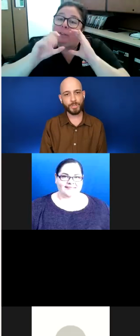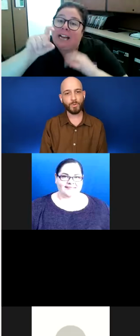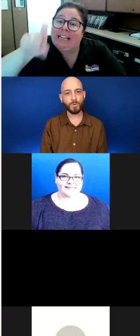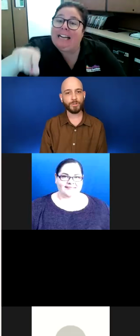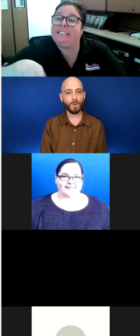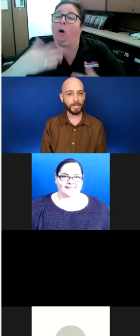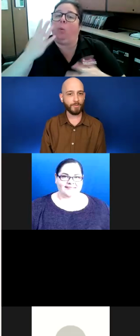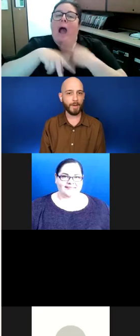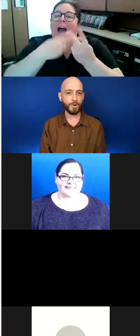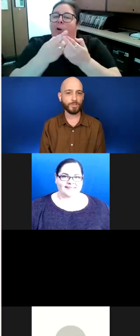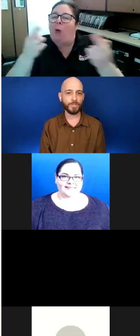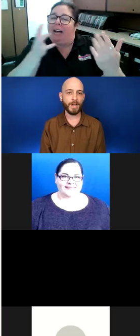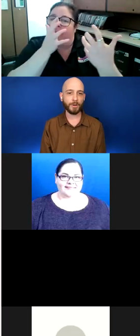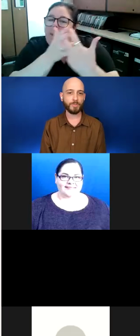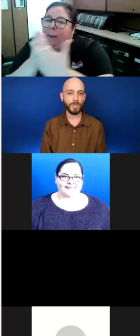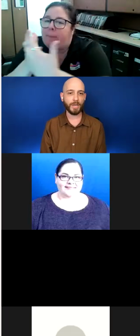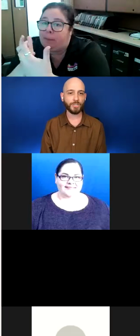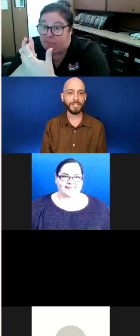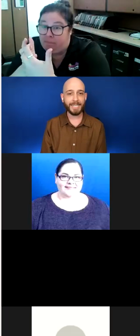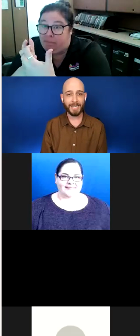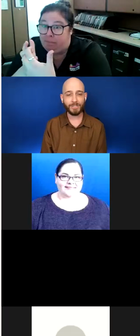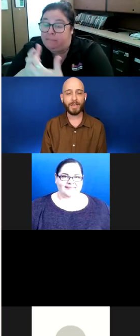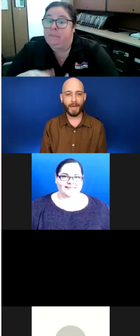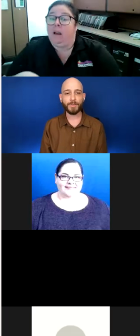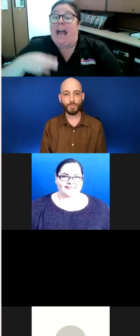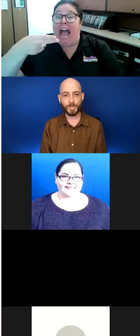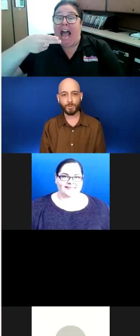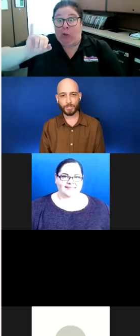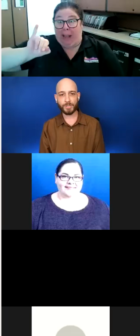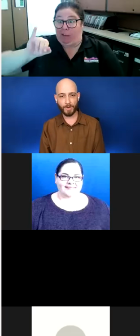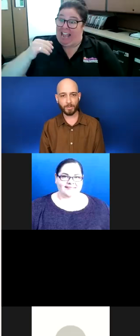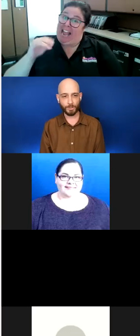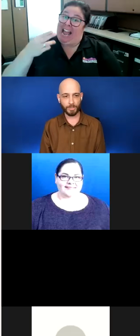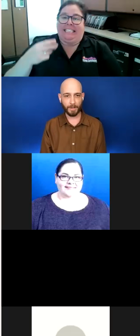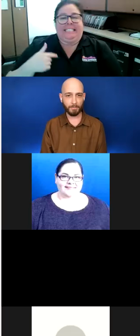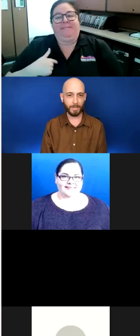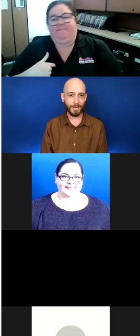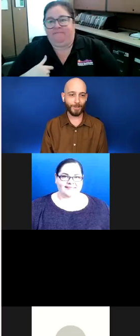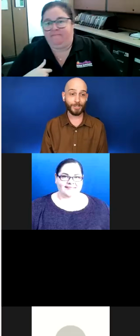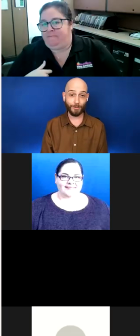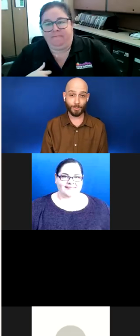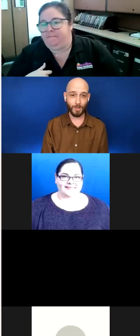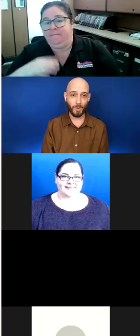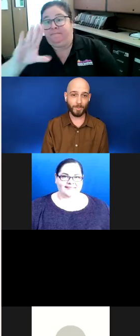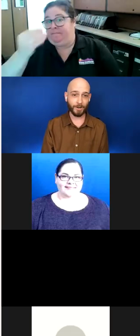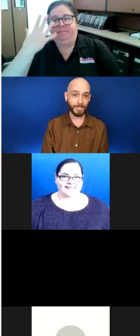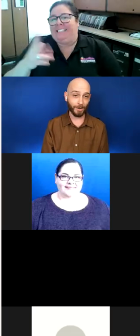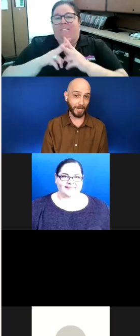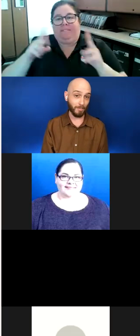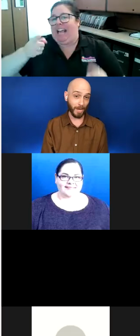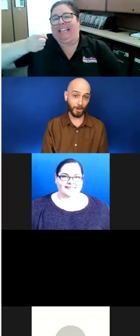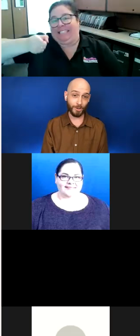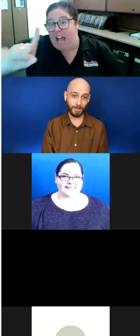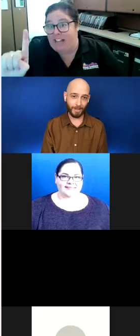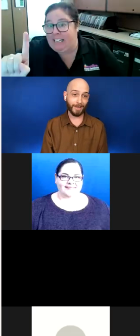to use in order to identify a person and their communication needs and the resources available to them. You can see the 4th term up there